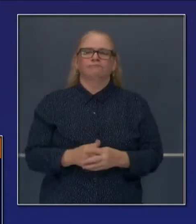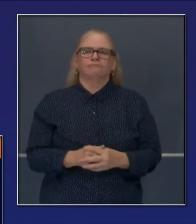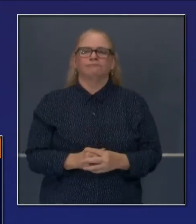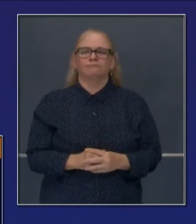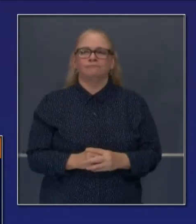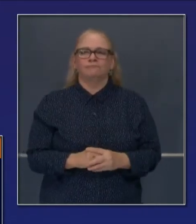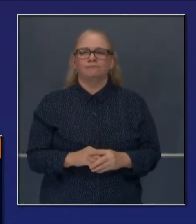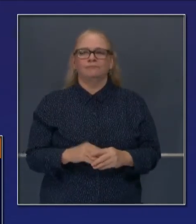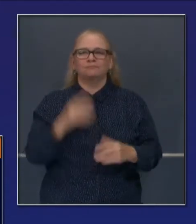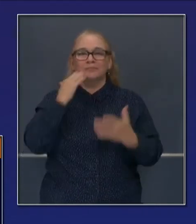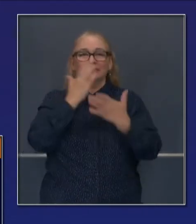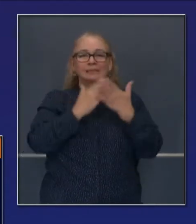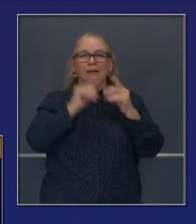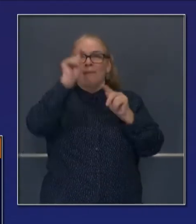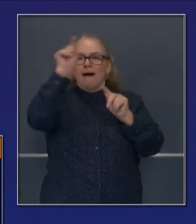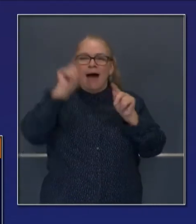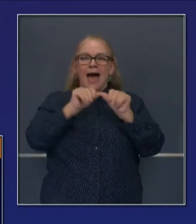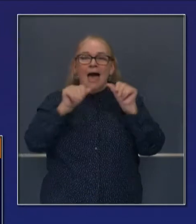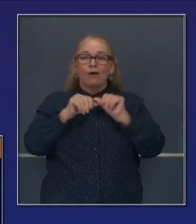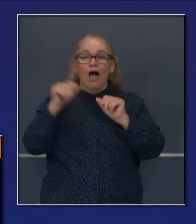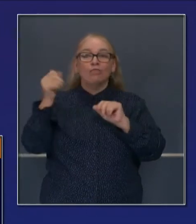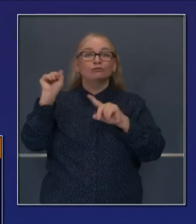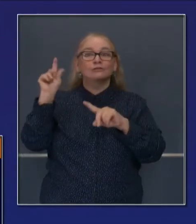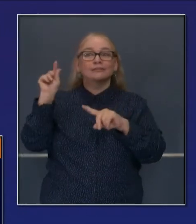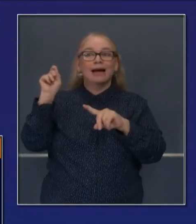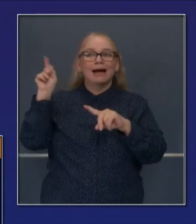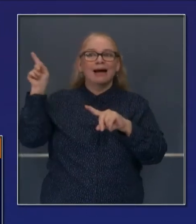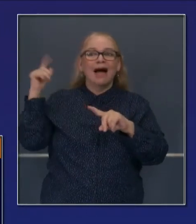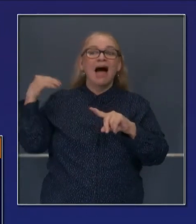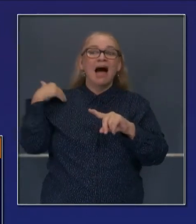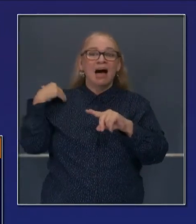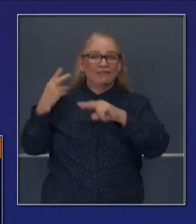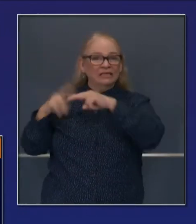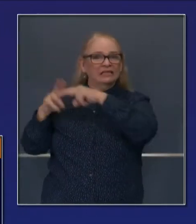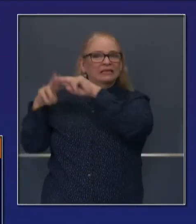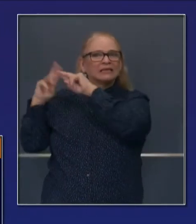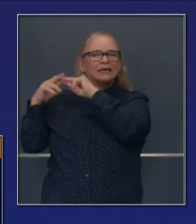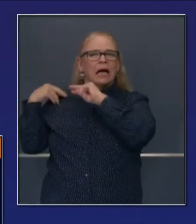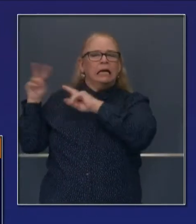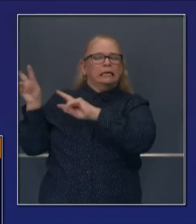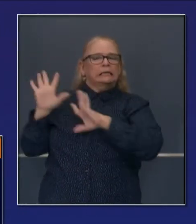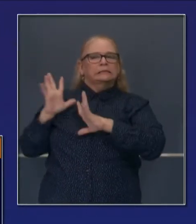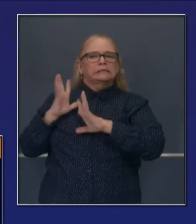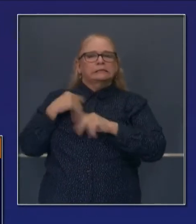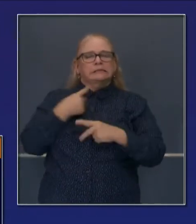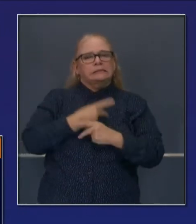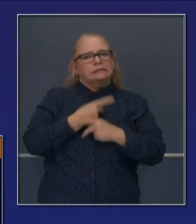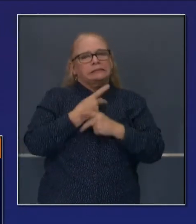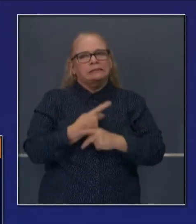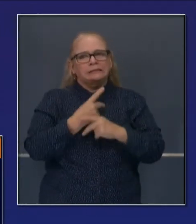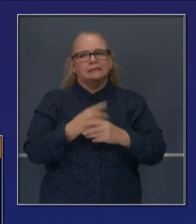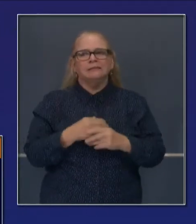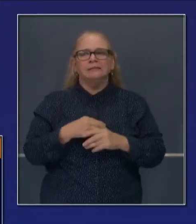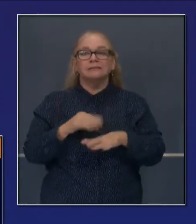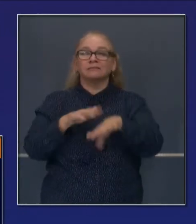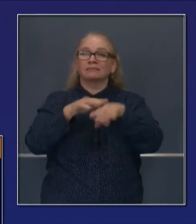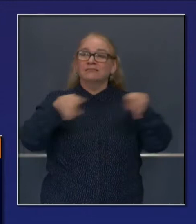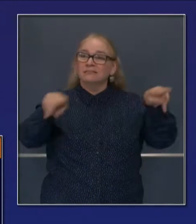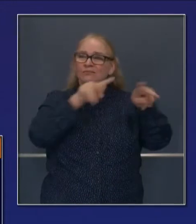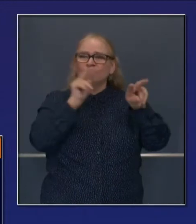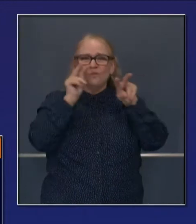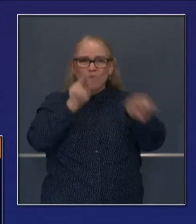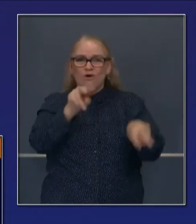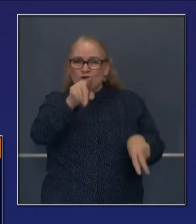least 21 states across this country. Just a sober reminder of the work that we have in front of us.